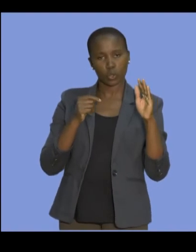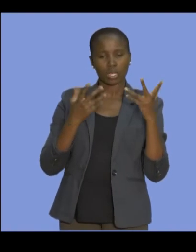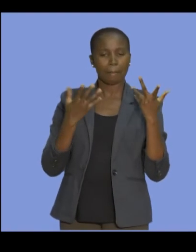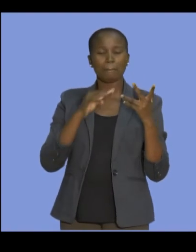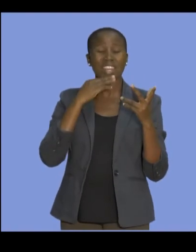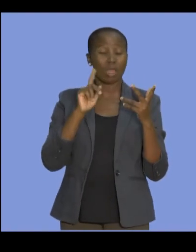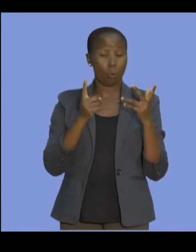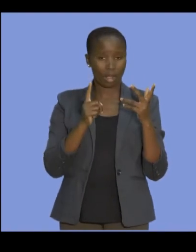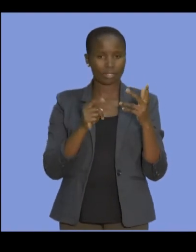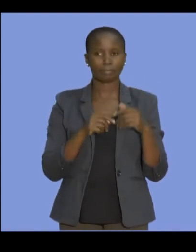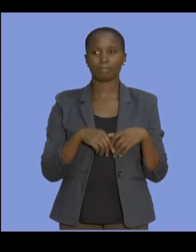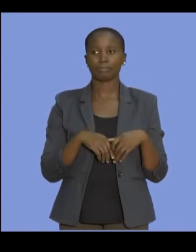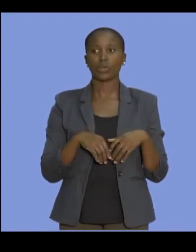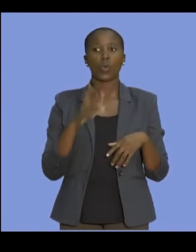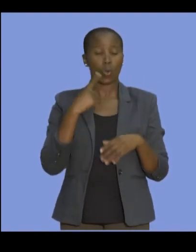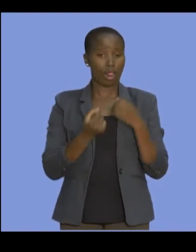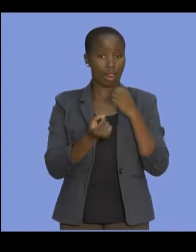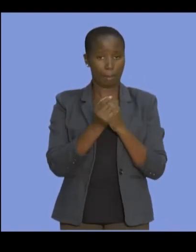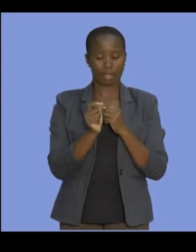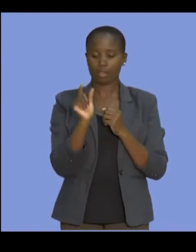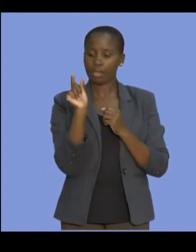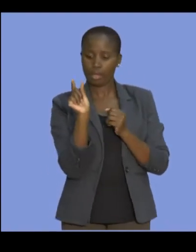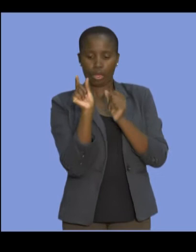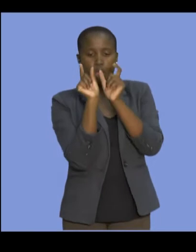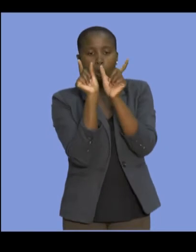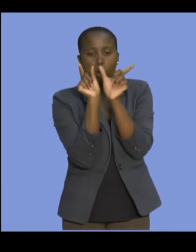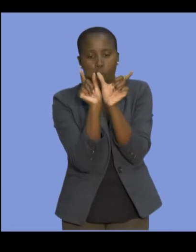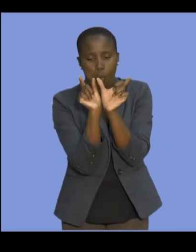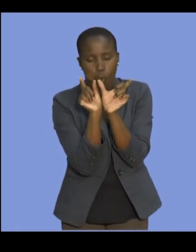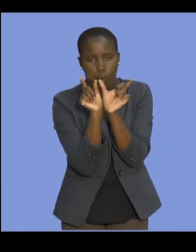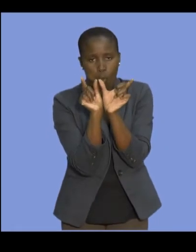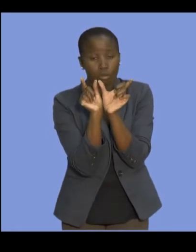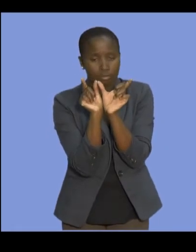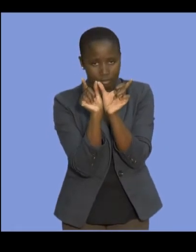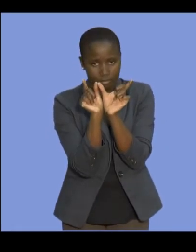And if mean, let's say mean